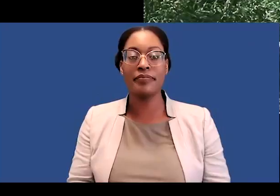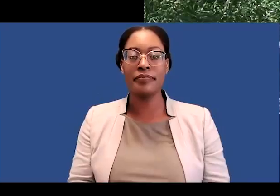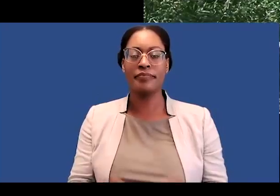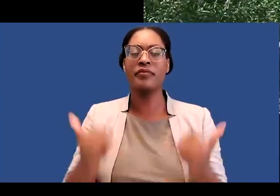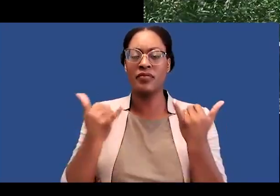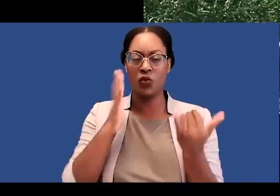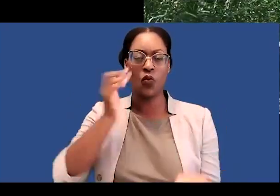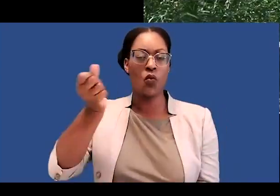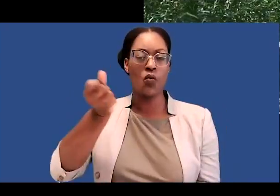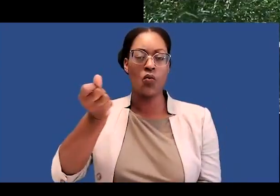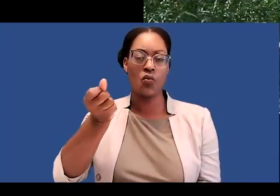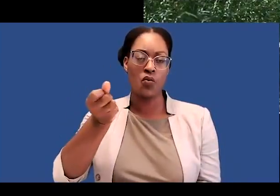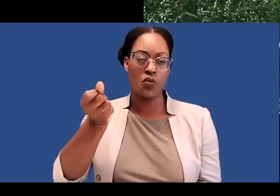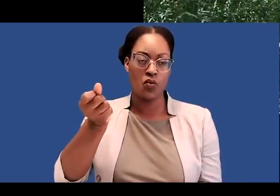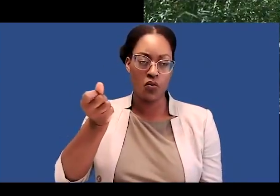And here we're going to hold.